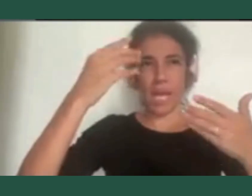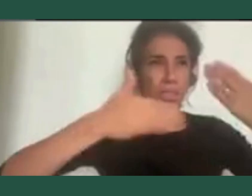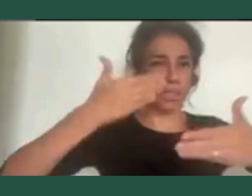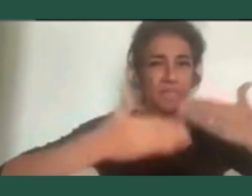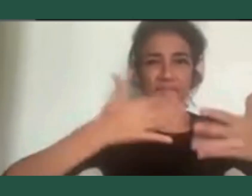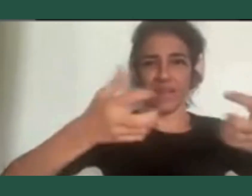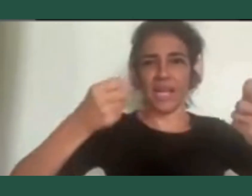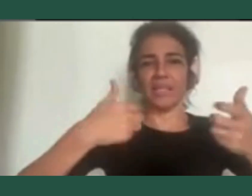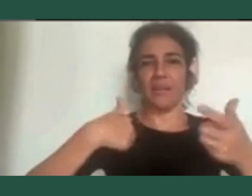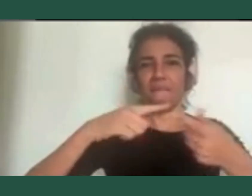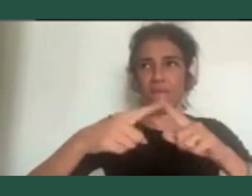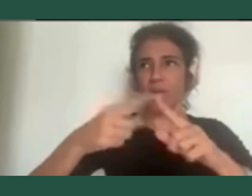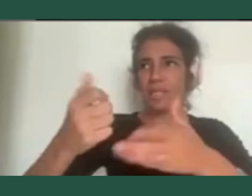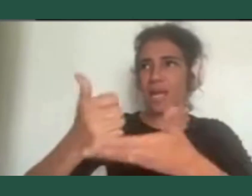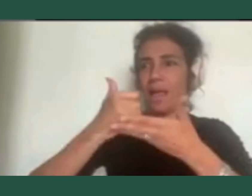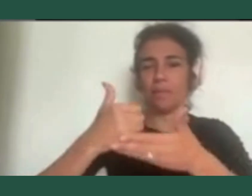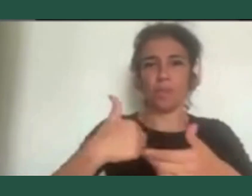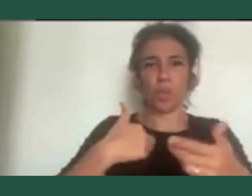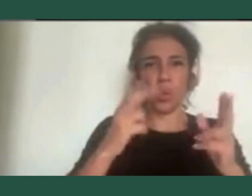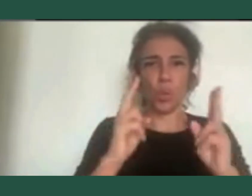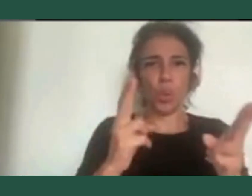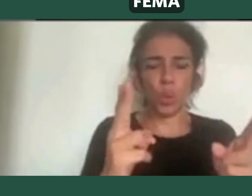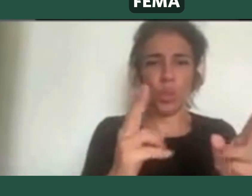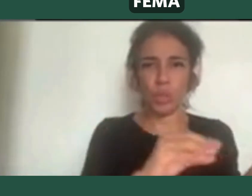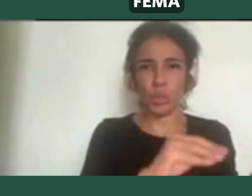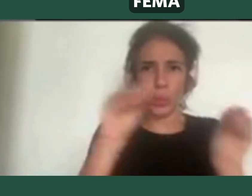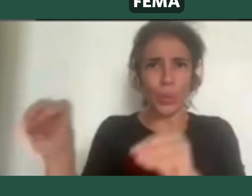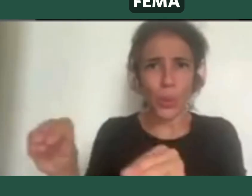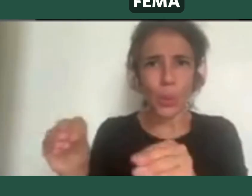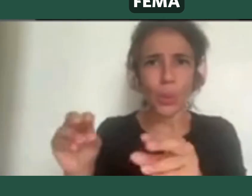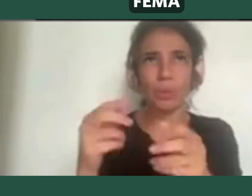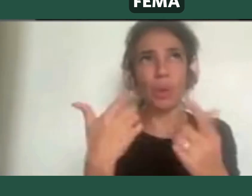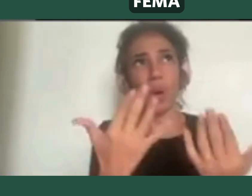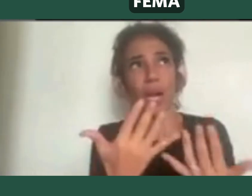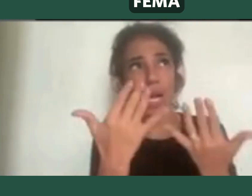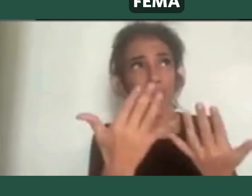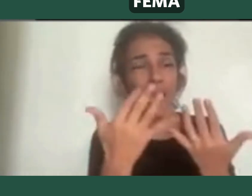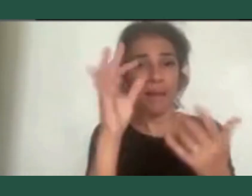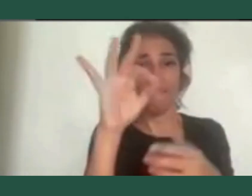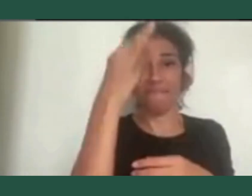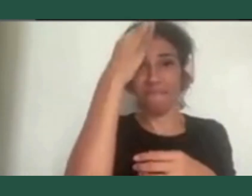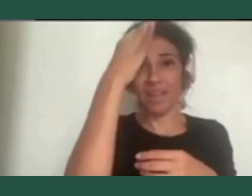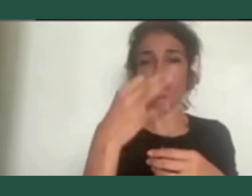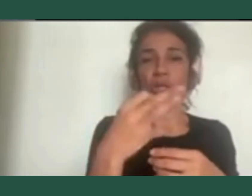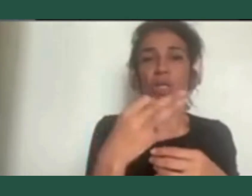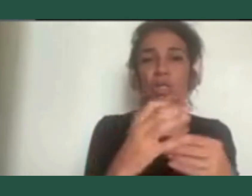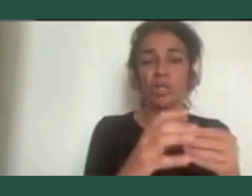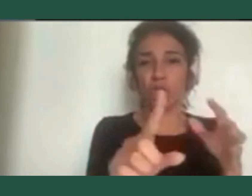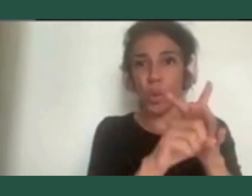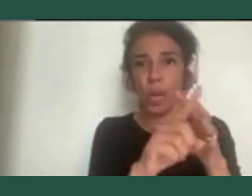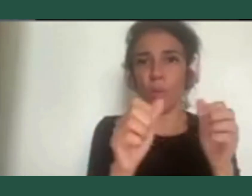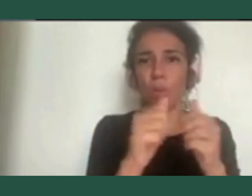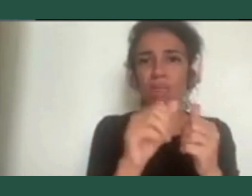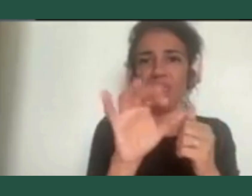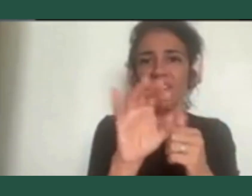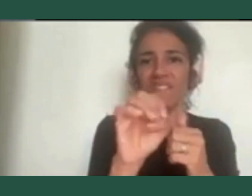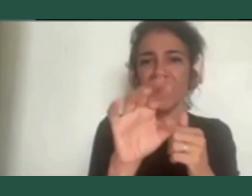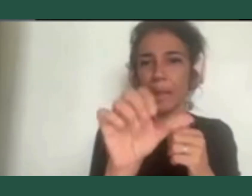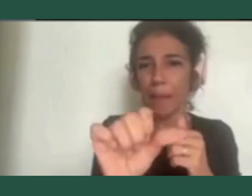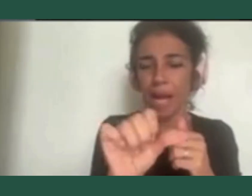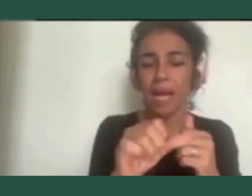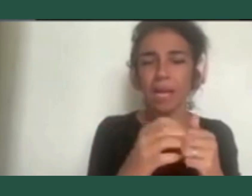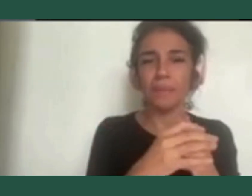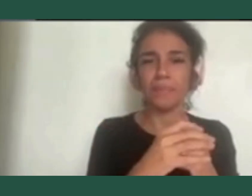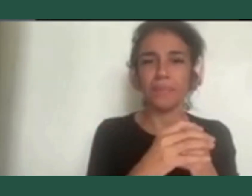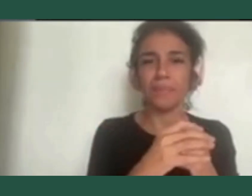able to move in or wait until the federal government came with FEMA, until our